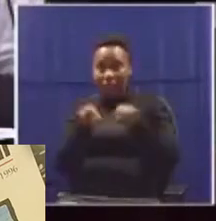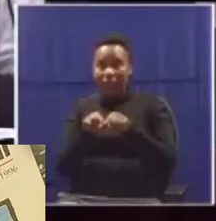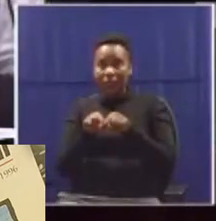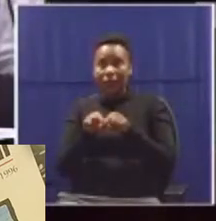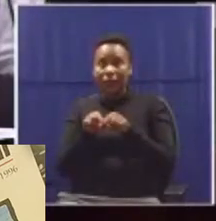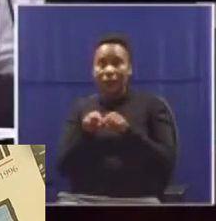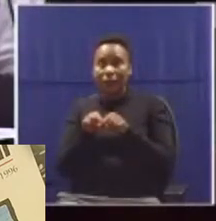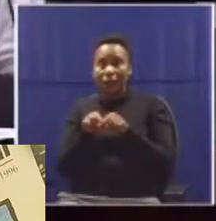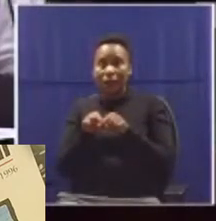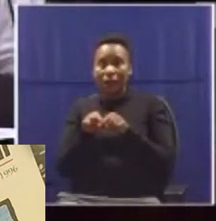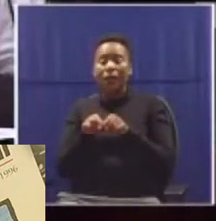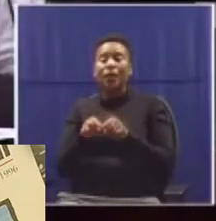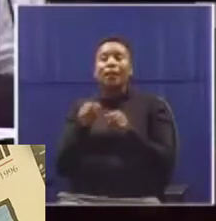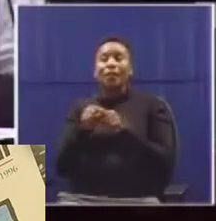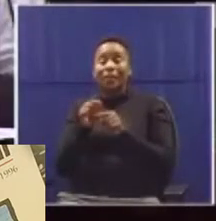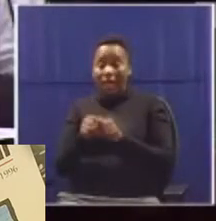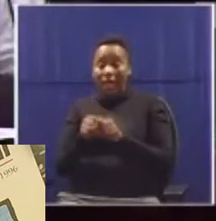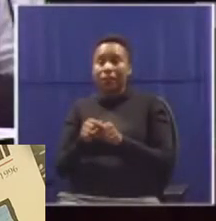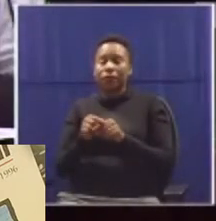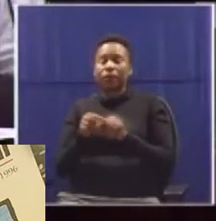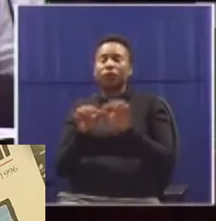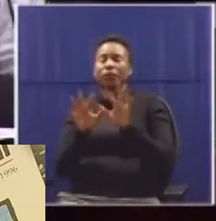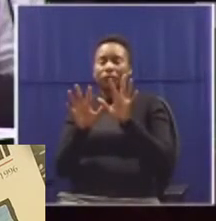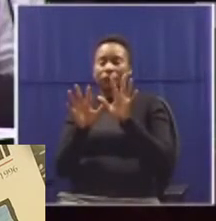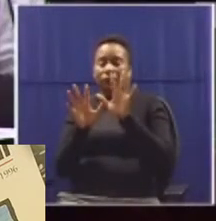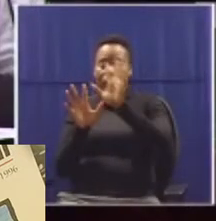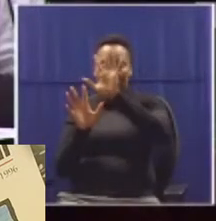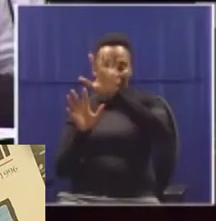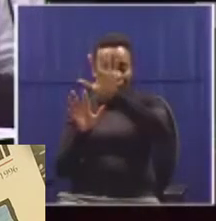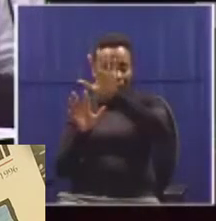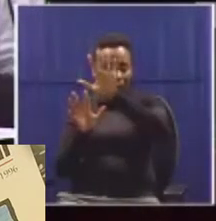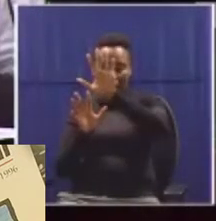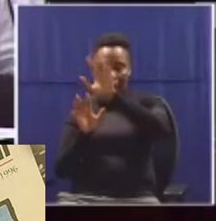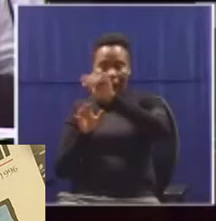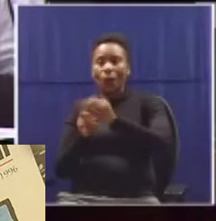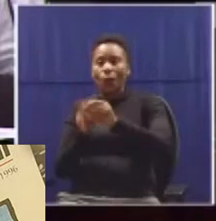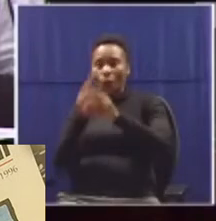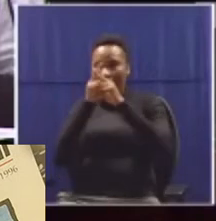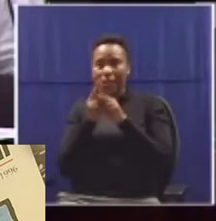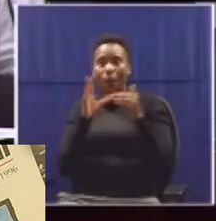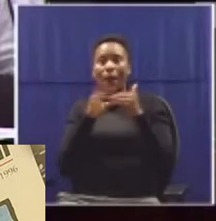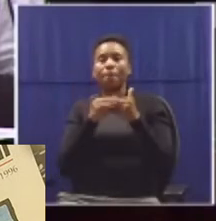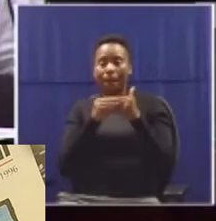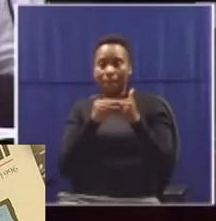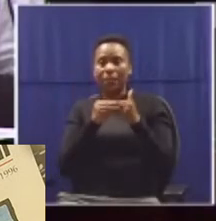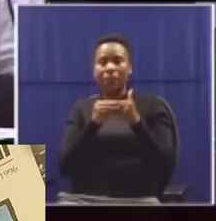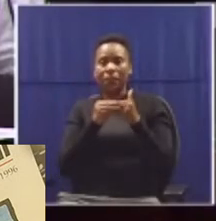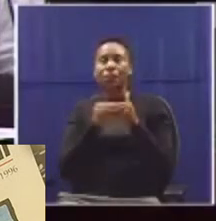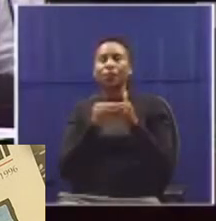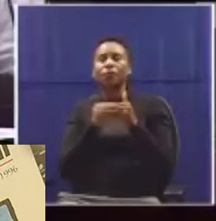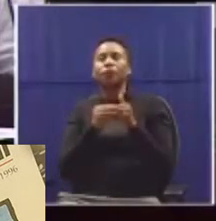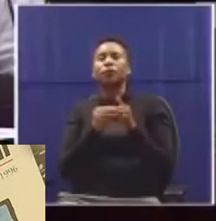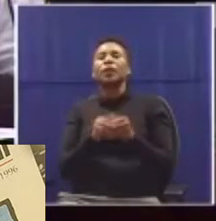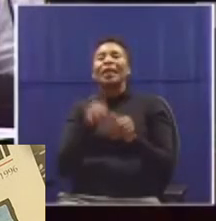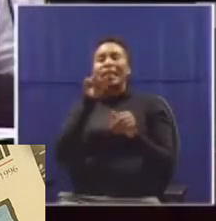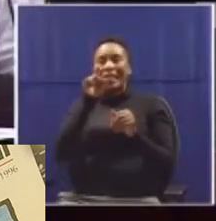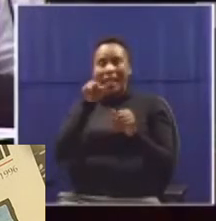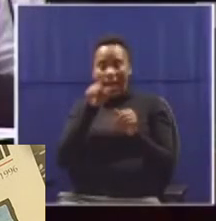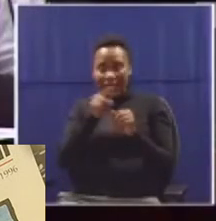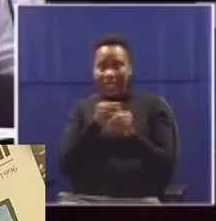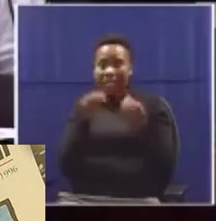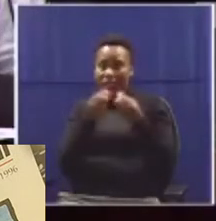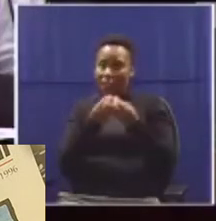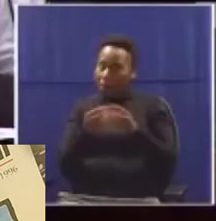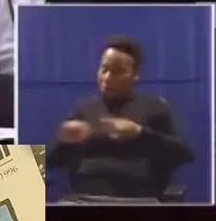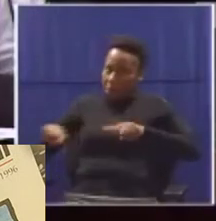world soul of our country was heard fought and had won in South Africa it would therefore